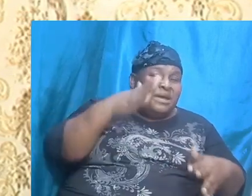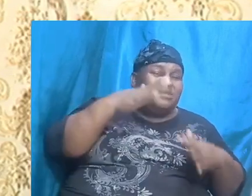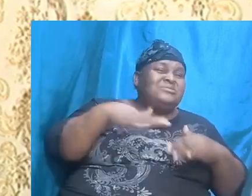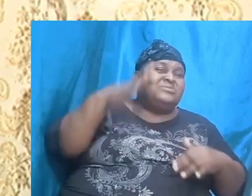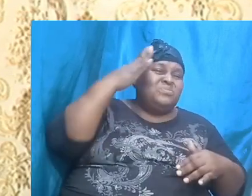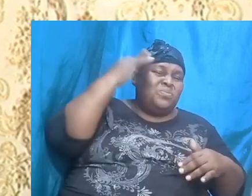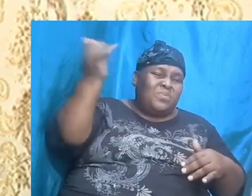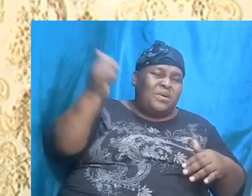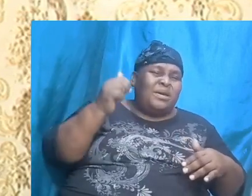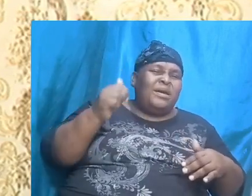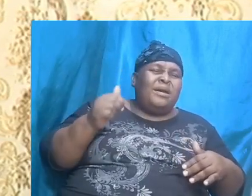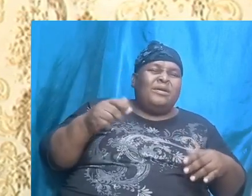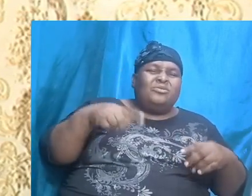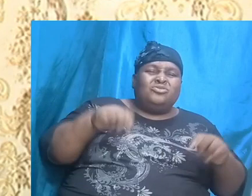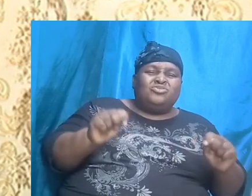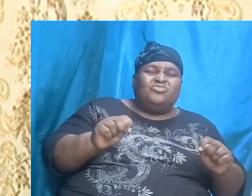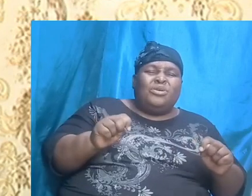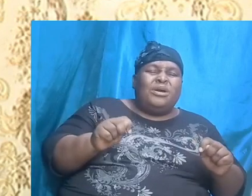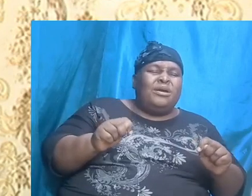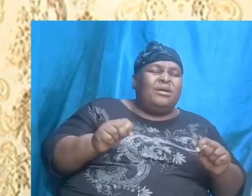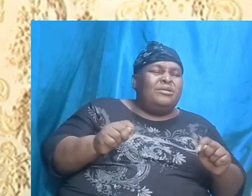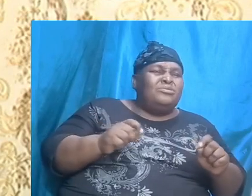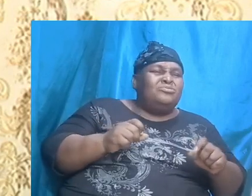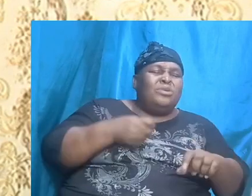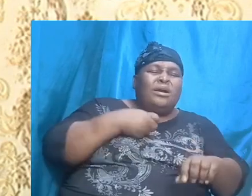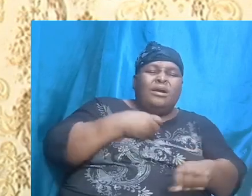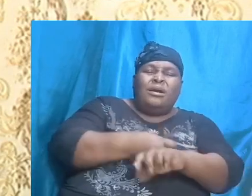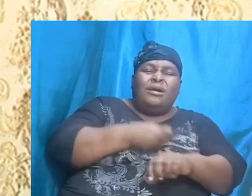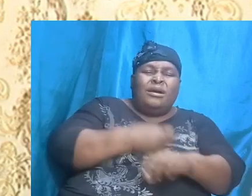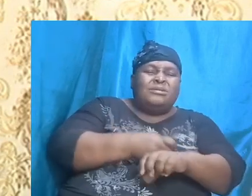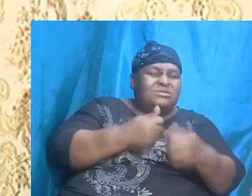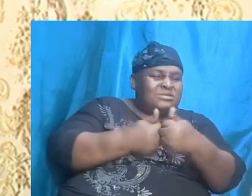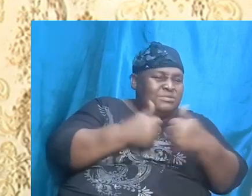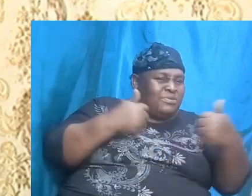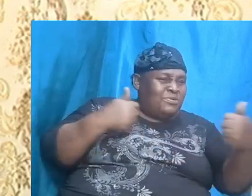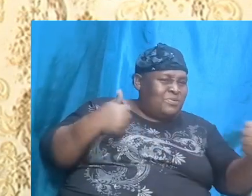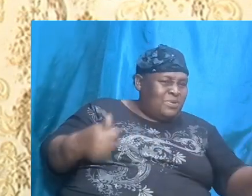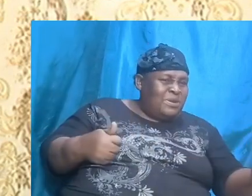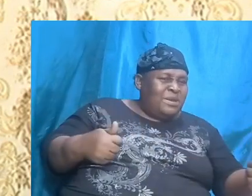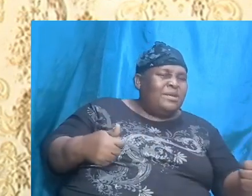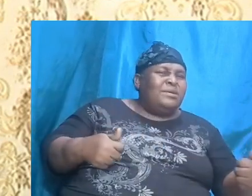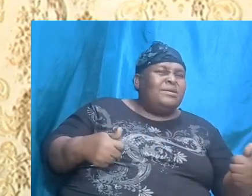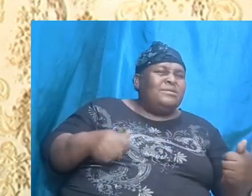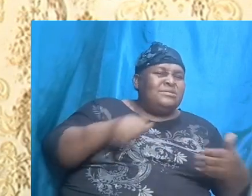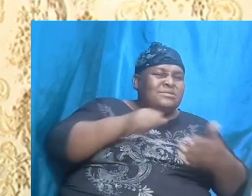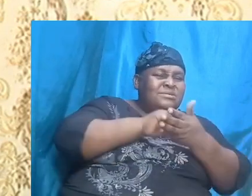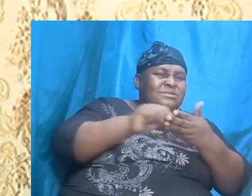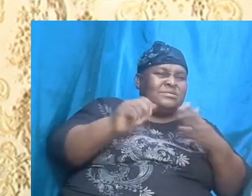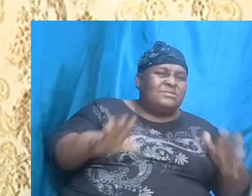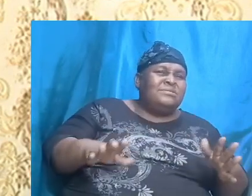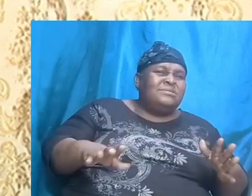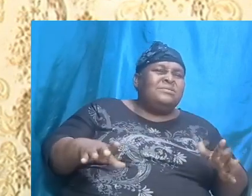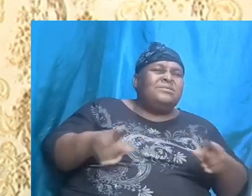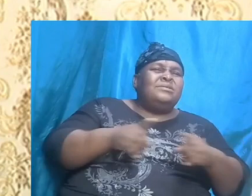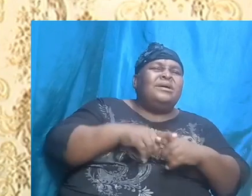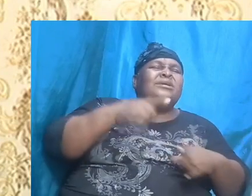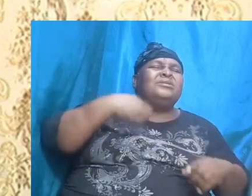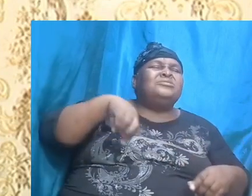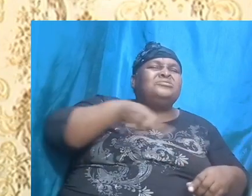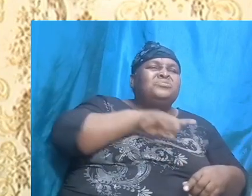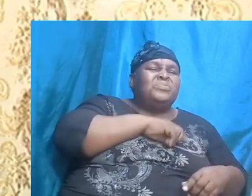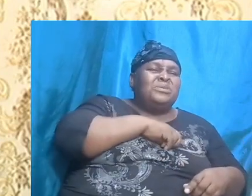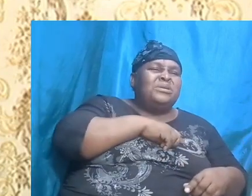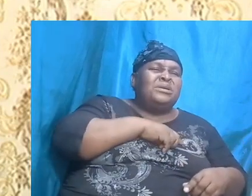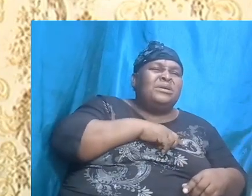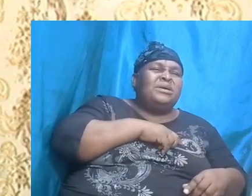sow discord among the brethren. But brethren, as we travel up, amen, as we endeavor to live this particular life, as we travel